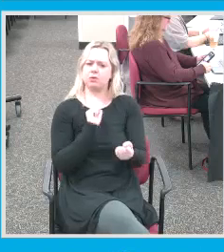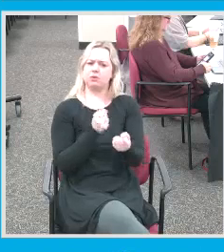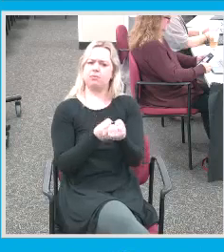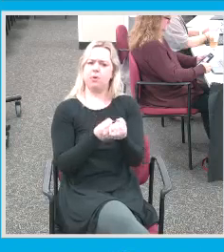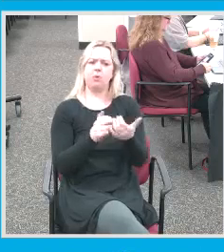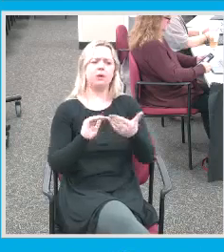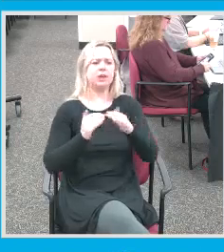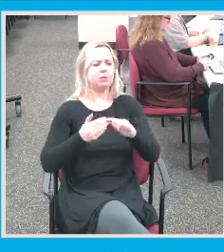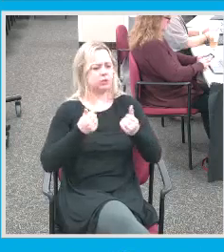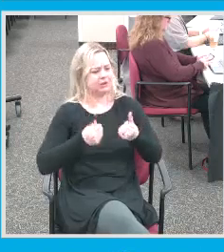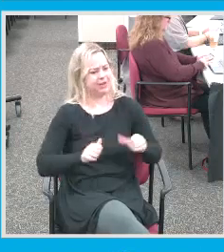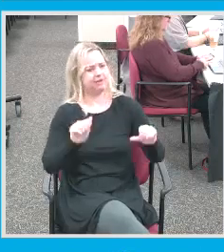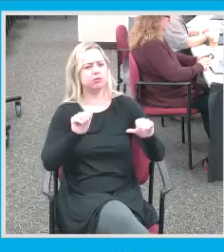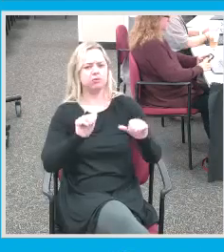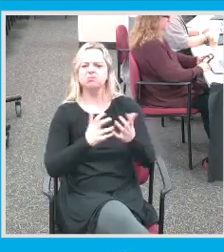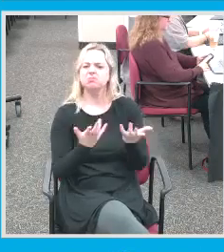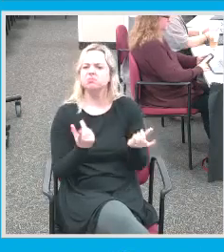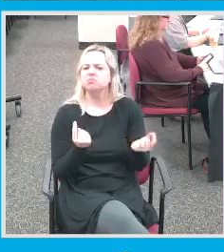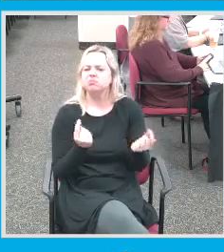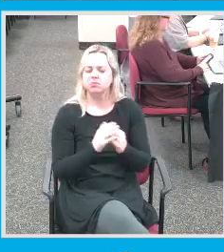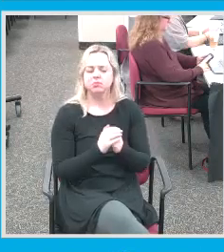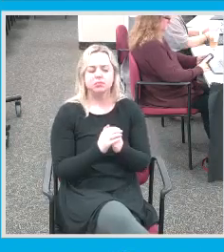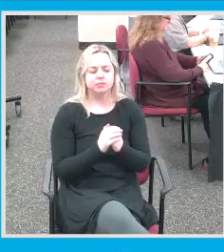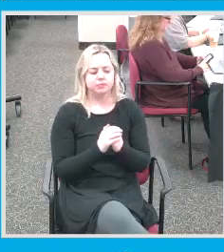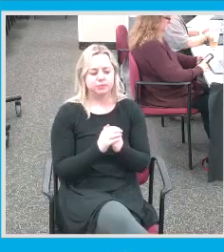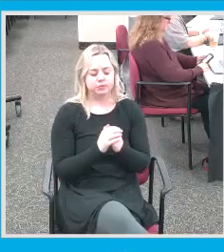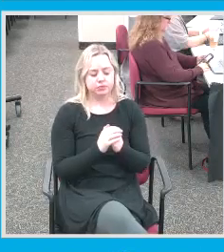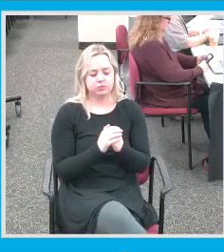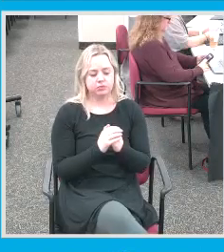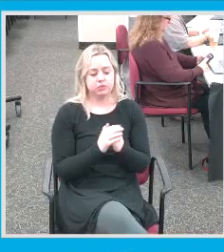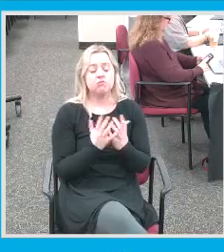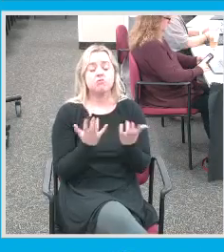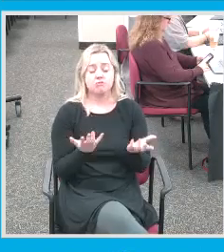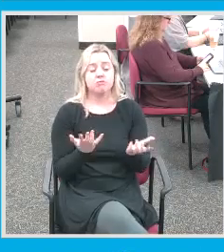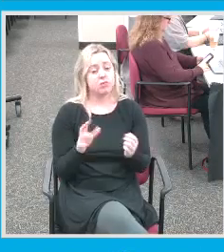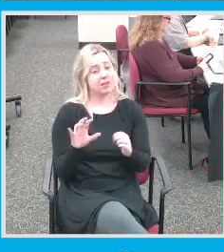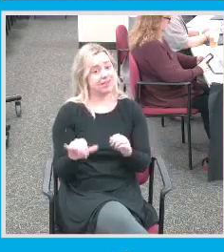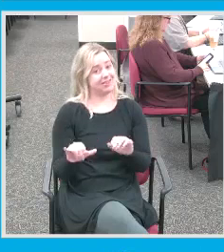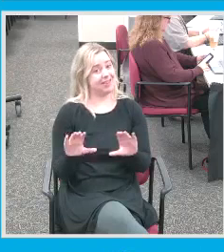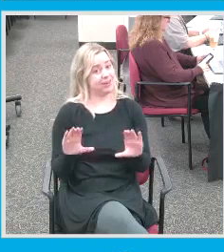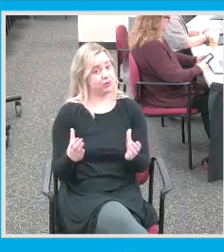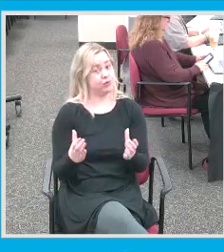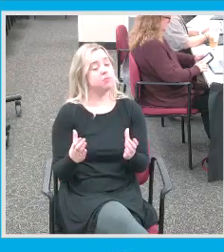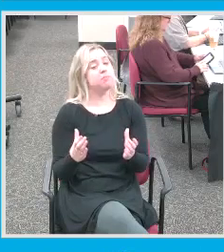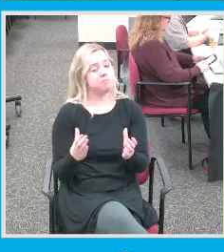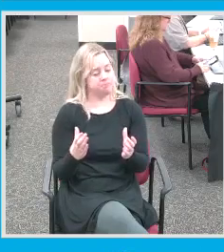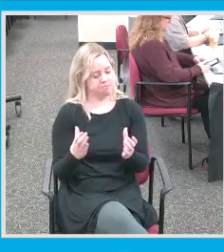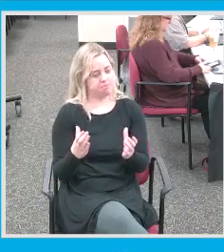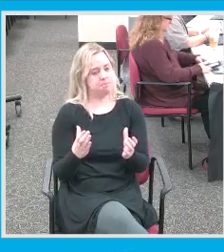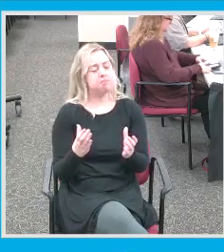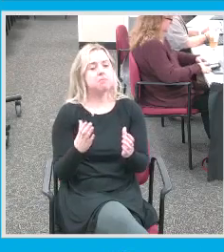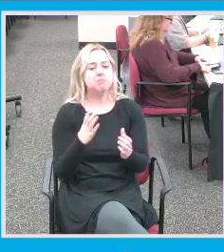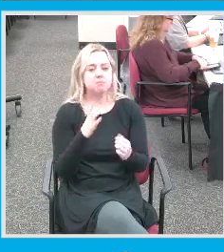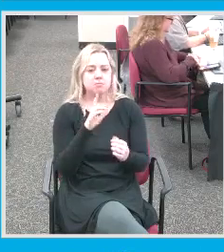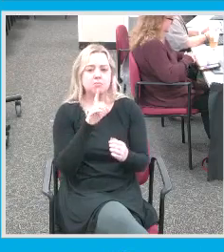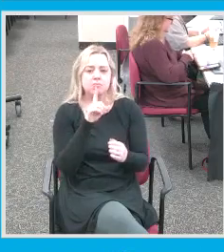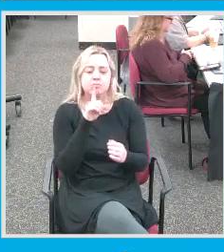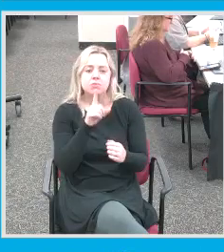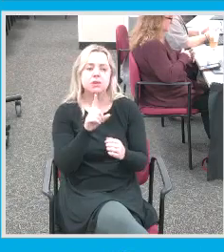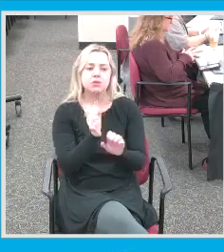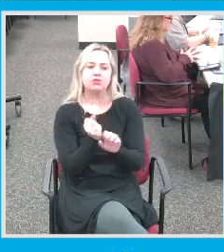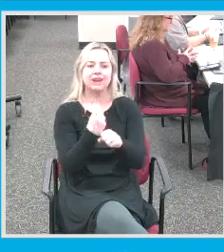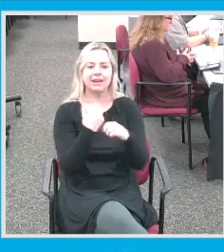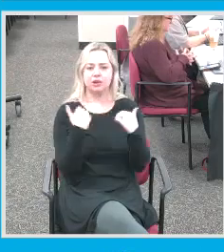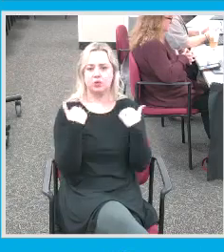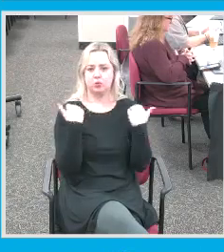efforts on this topic? So with that said, this group really has formed the Youth Suicide Prevention Work Group and a lot